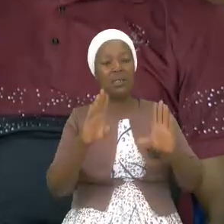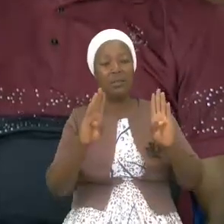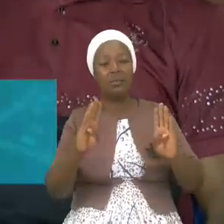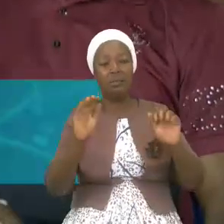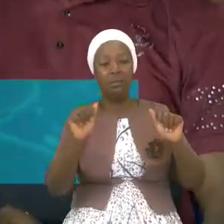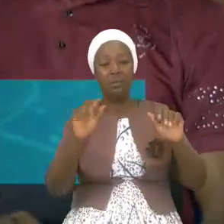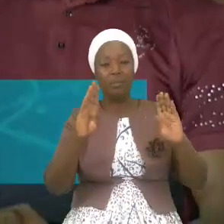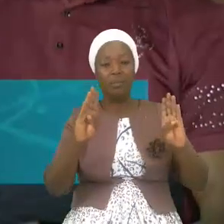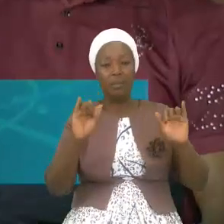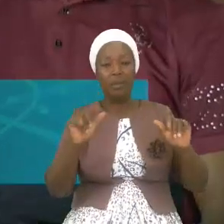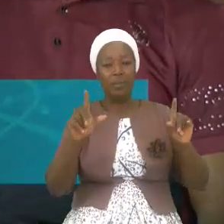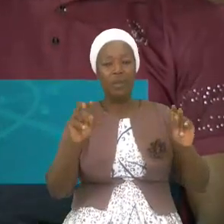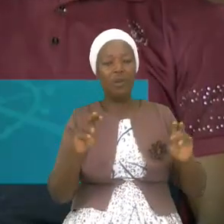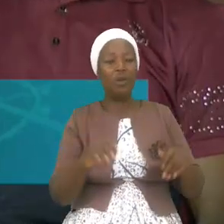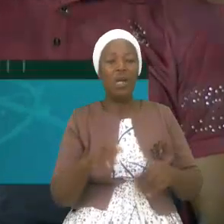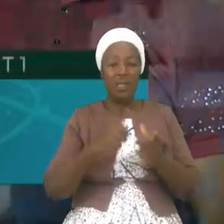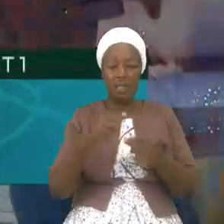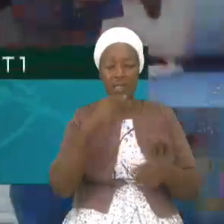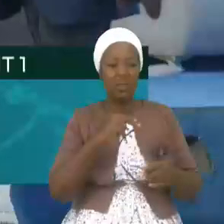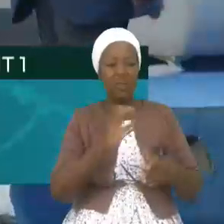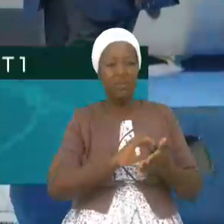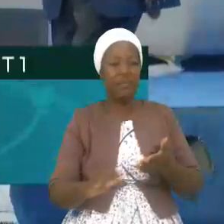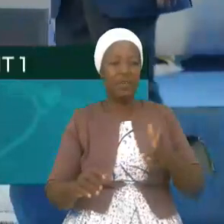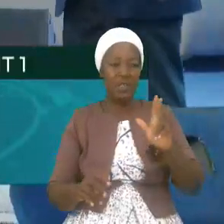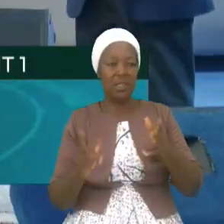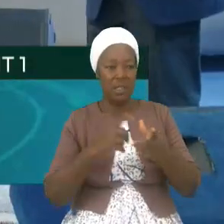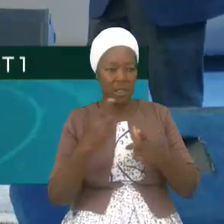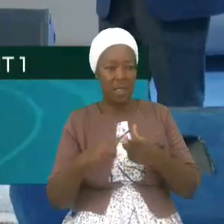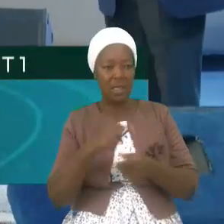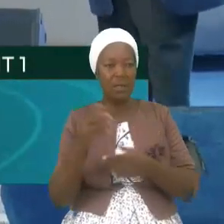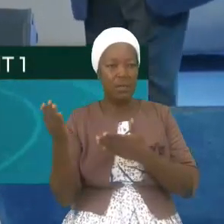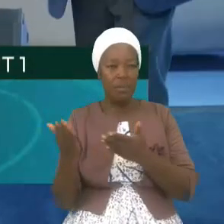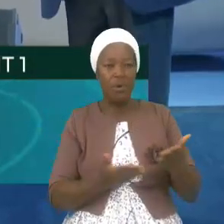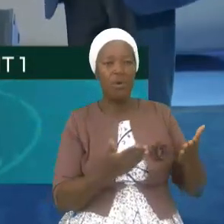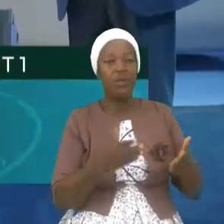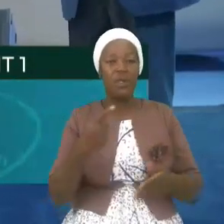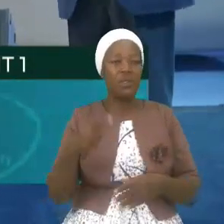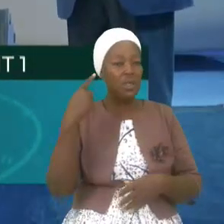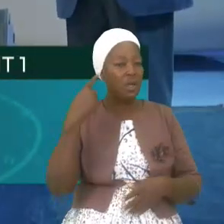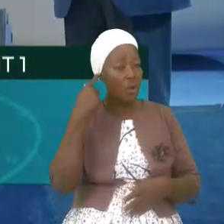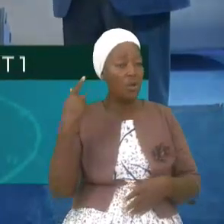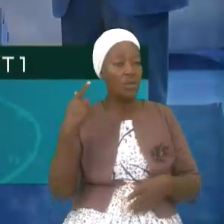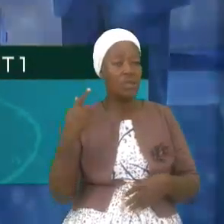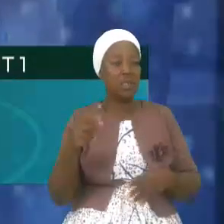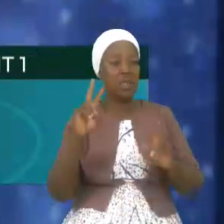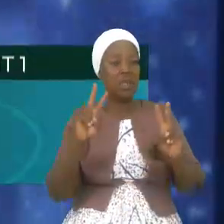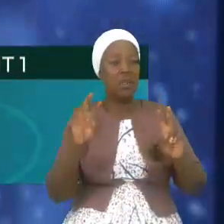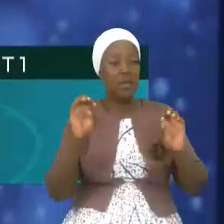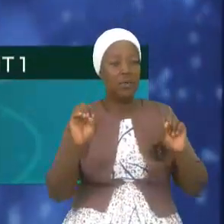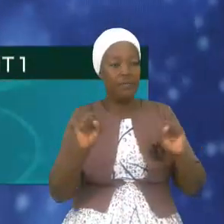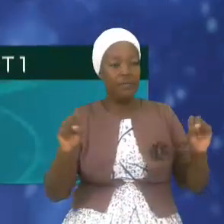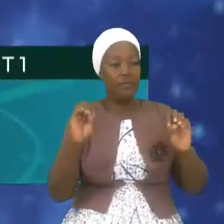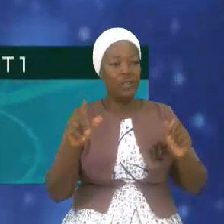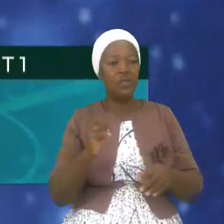golden vessels which were taken out of the temple of the house of God. Can you see